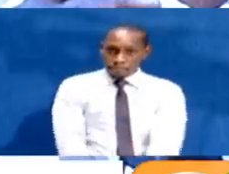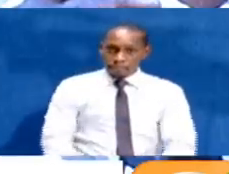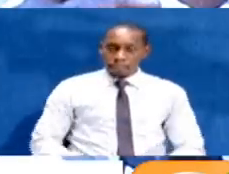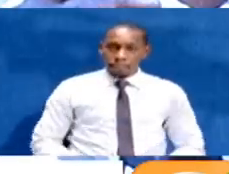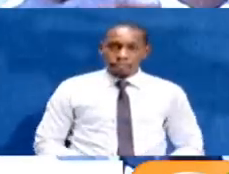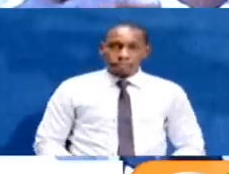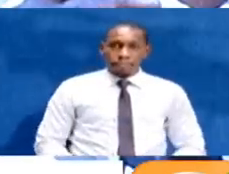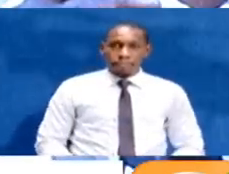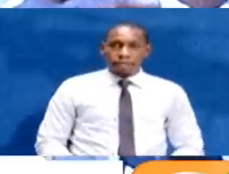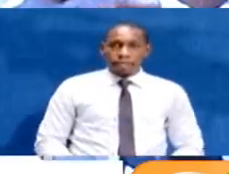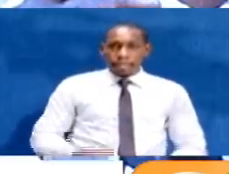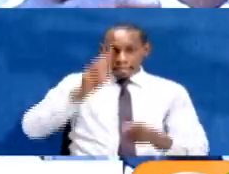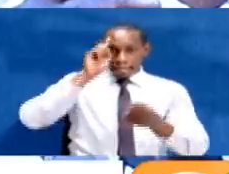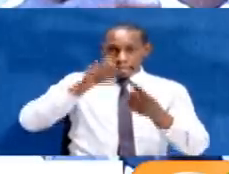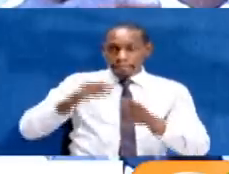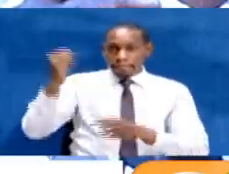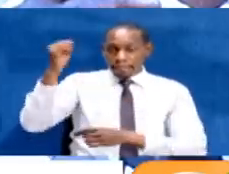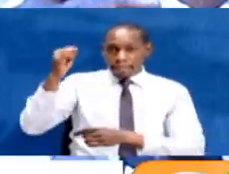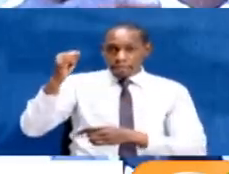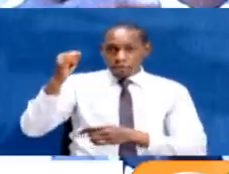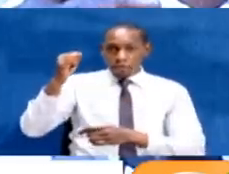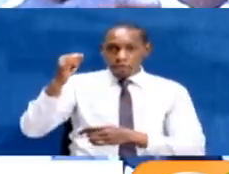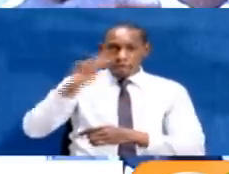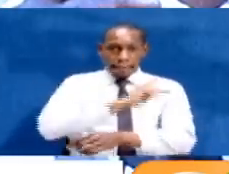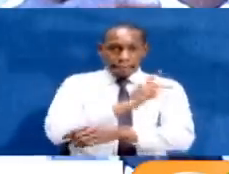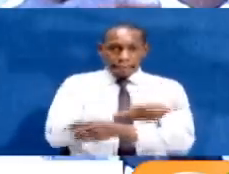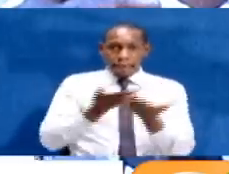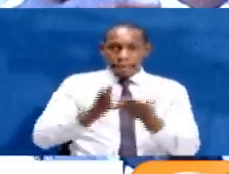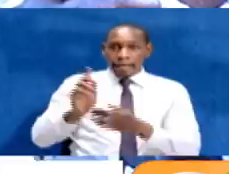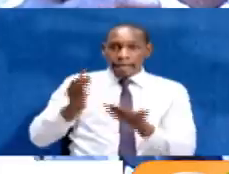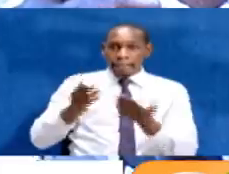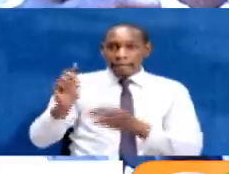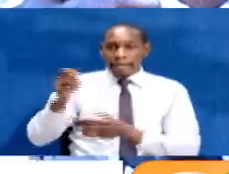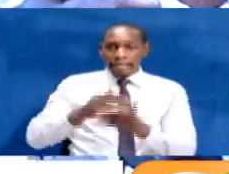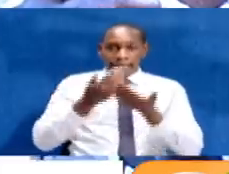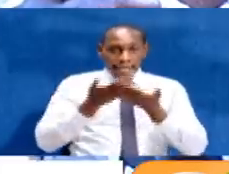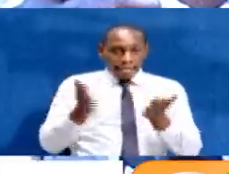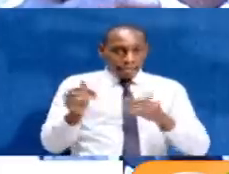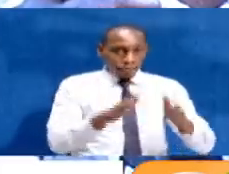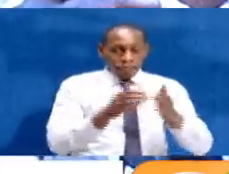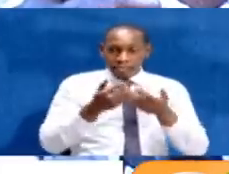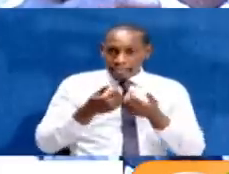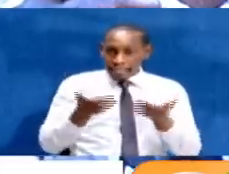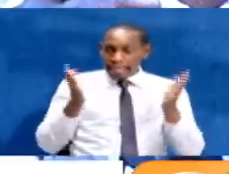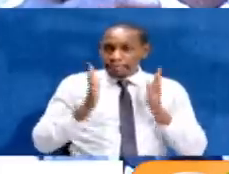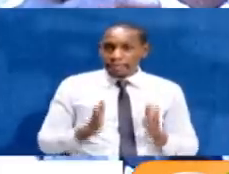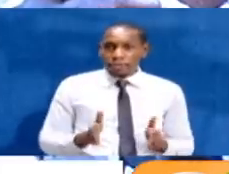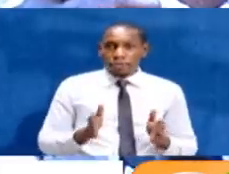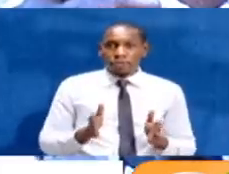In the quest for political power in Kenya, any vehicle, any person,